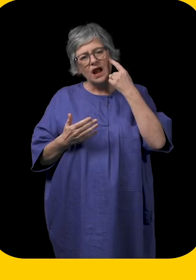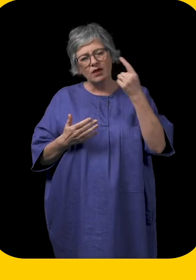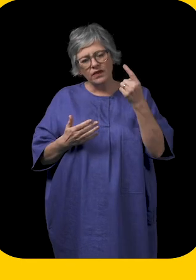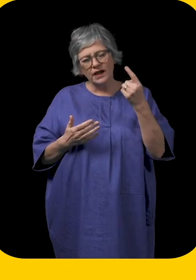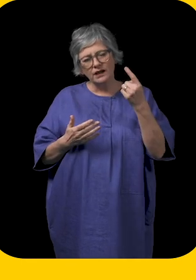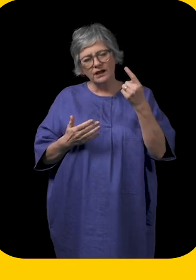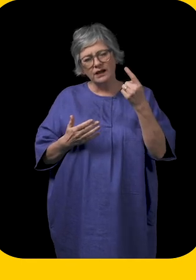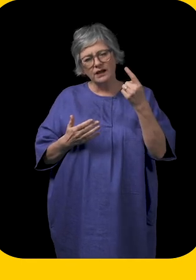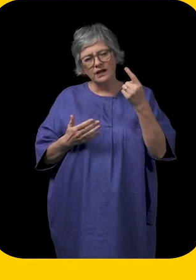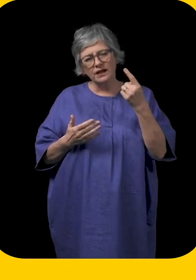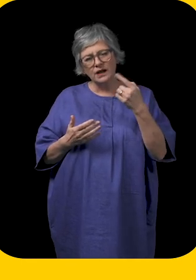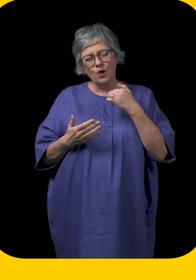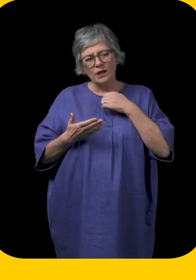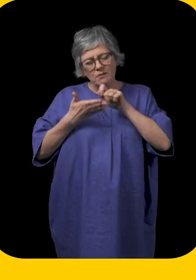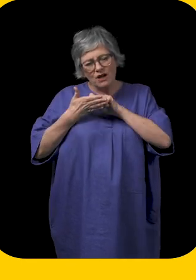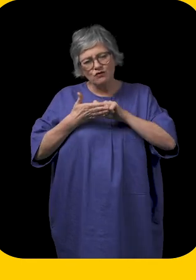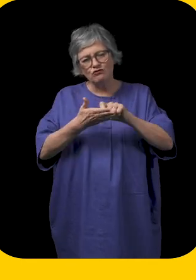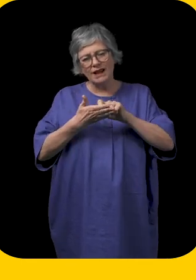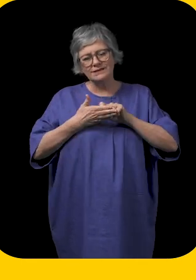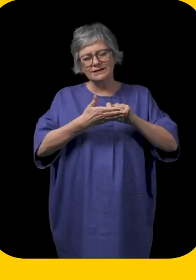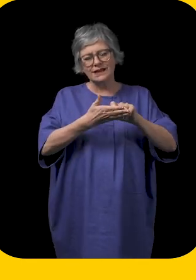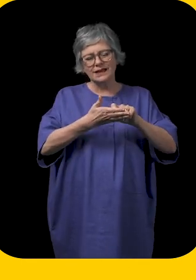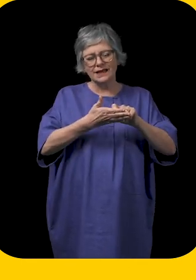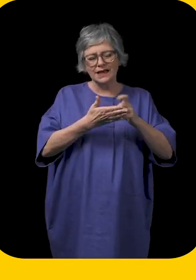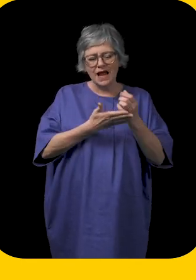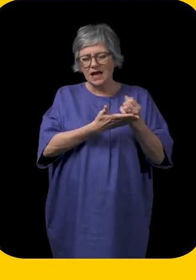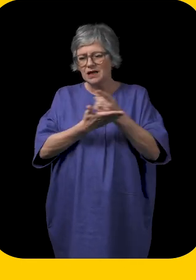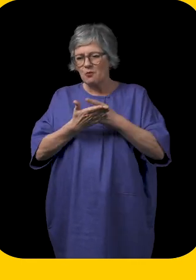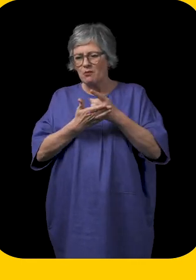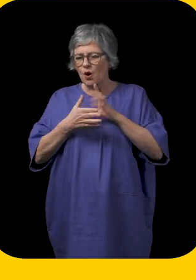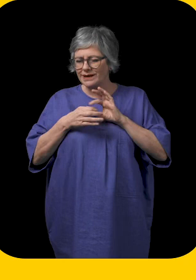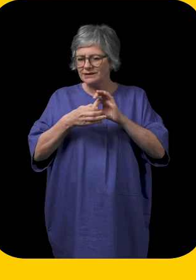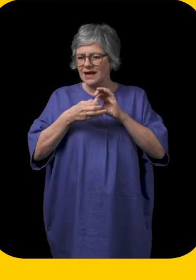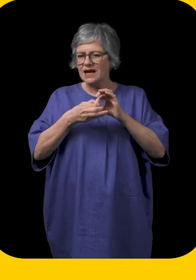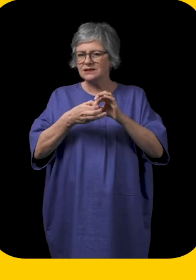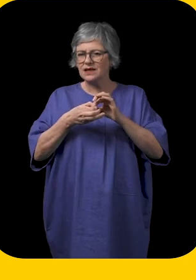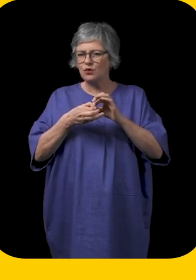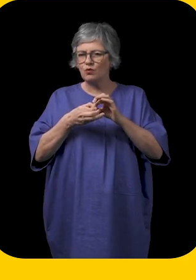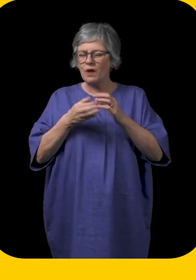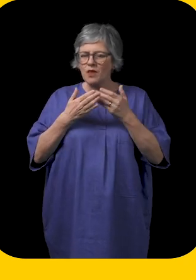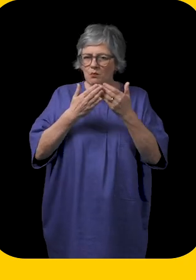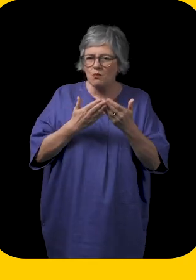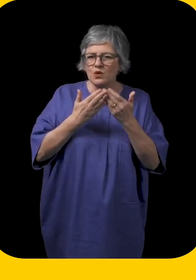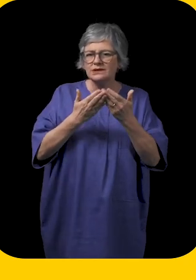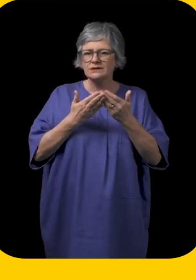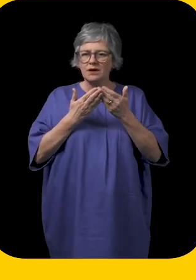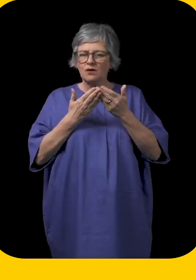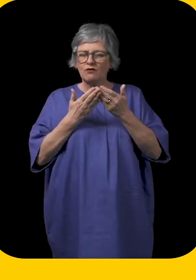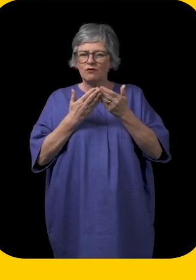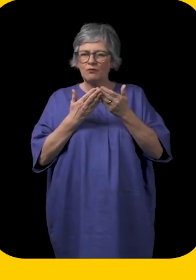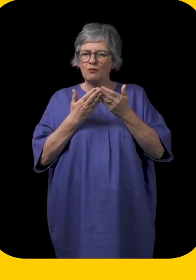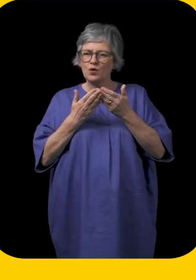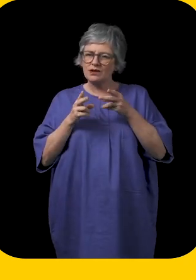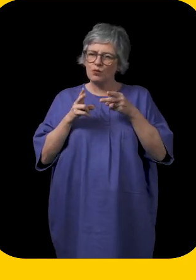Well, I think with my writing, it's about connecting as a Muslim with the